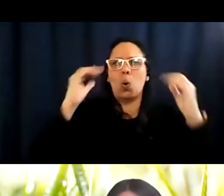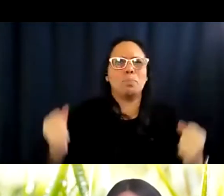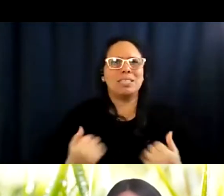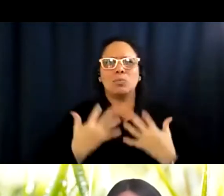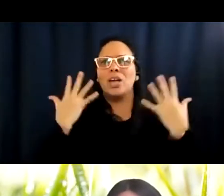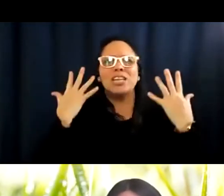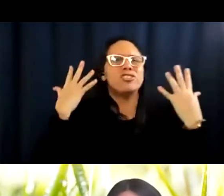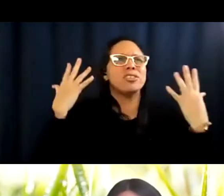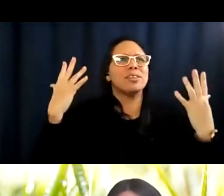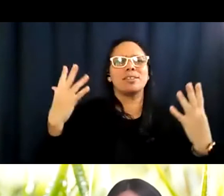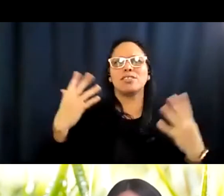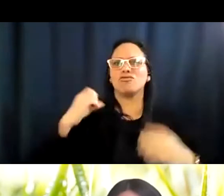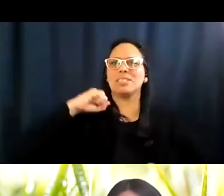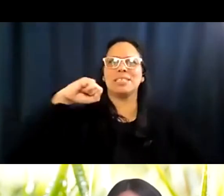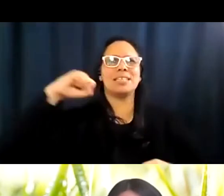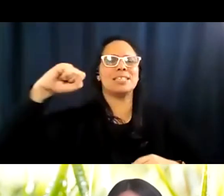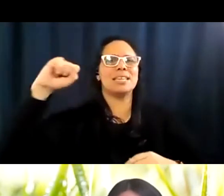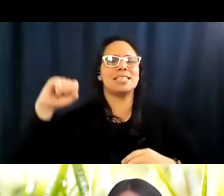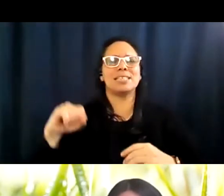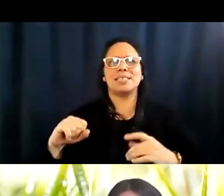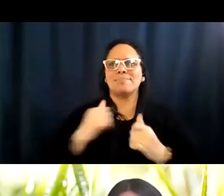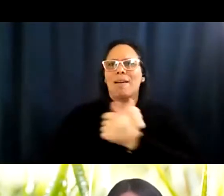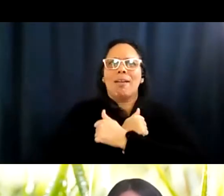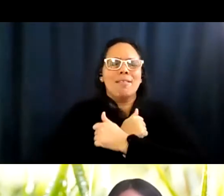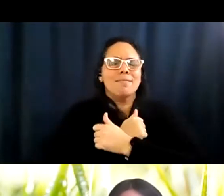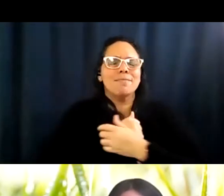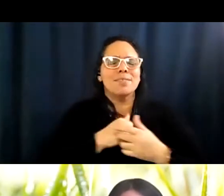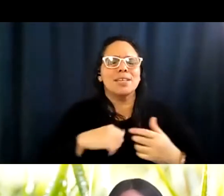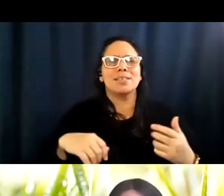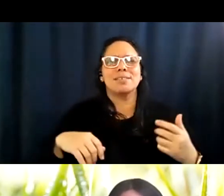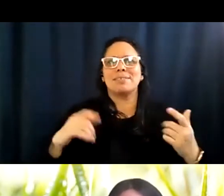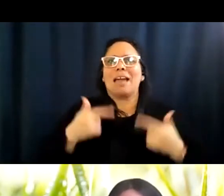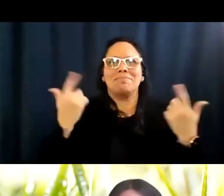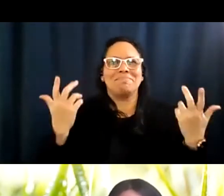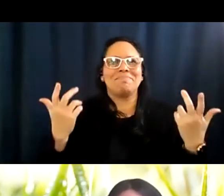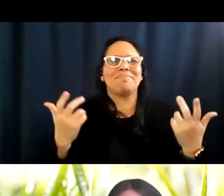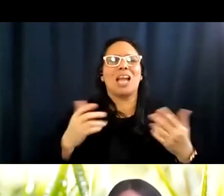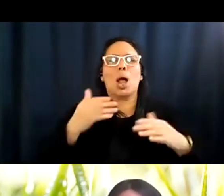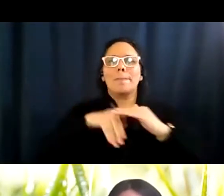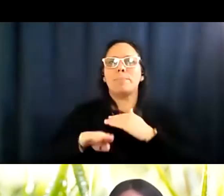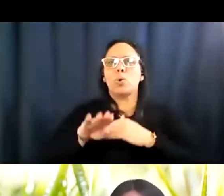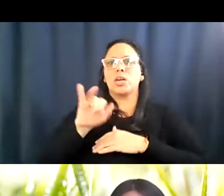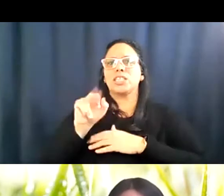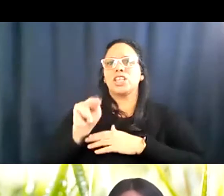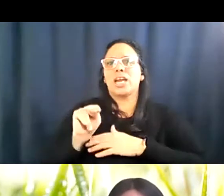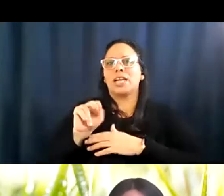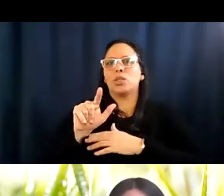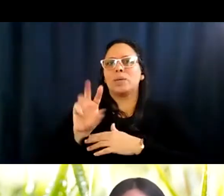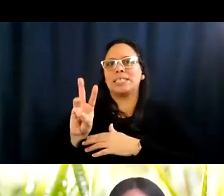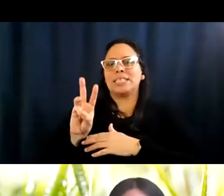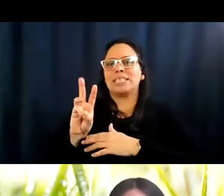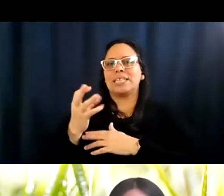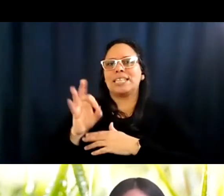Davis is resistance. Angela Davis is love. Angela Davis is life. She was born on January